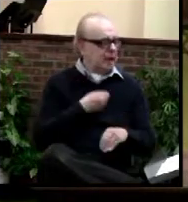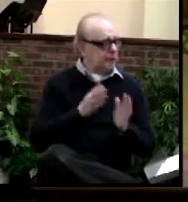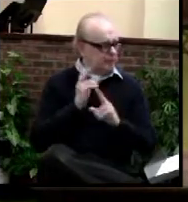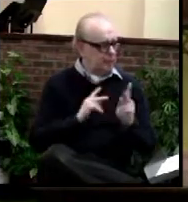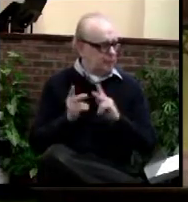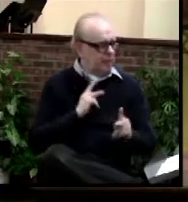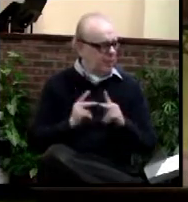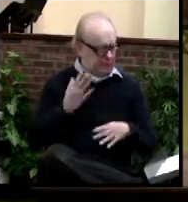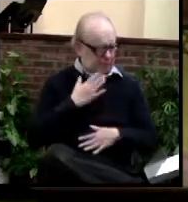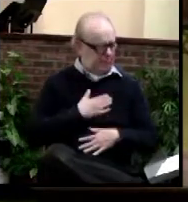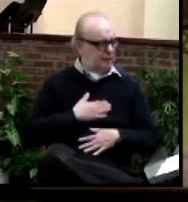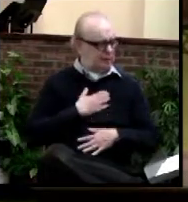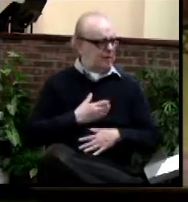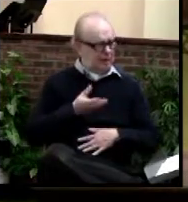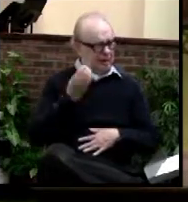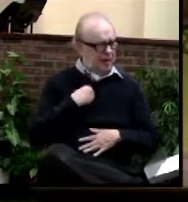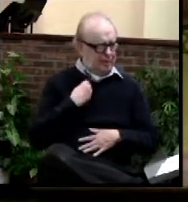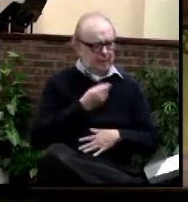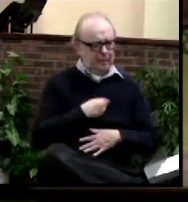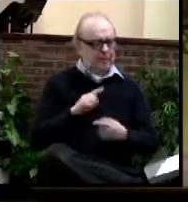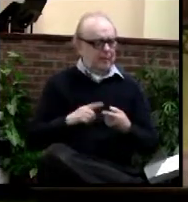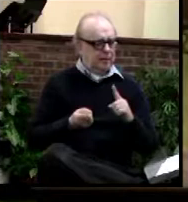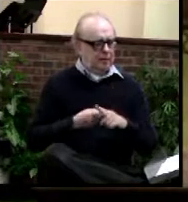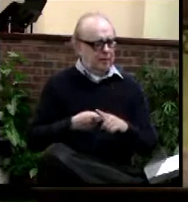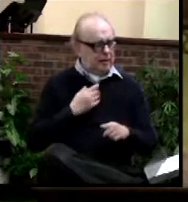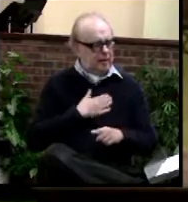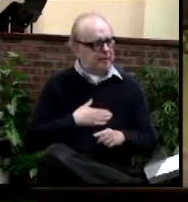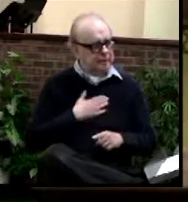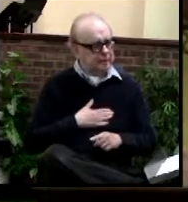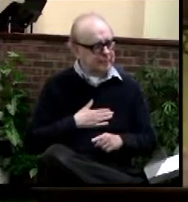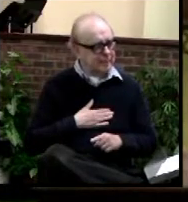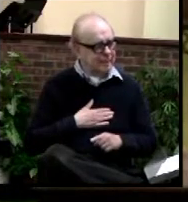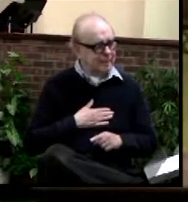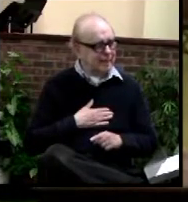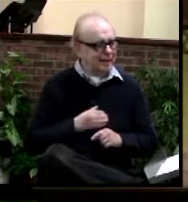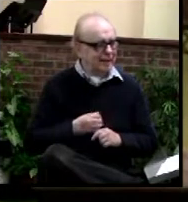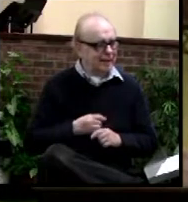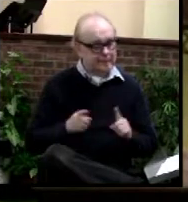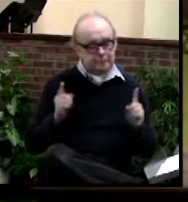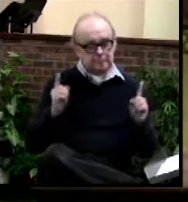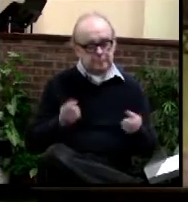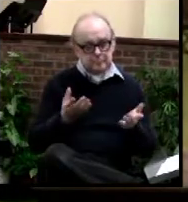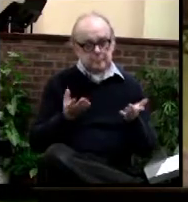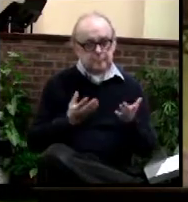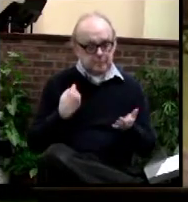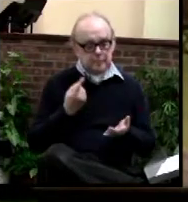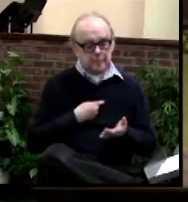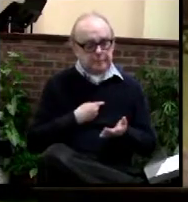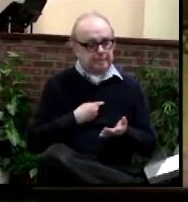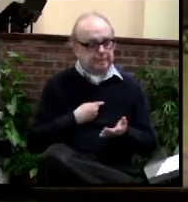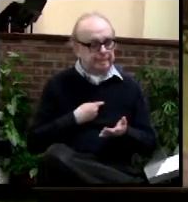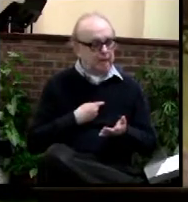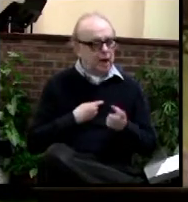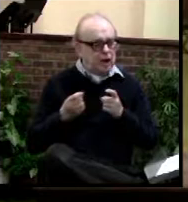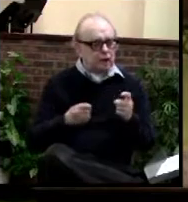to enjoy. He gave us friendships to enjoy. But he wants us to harness some of